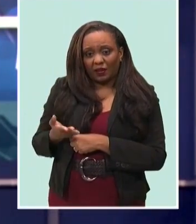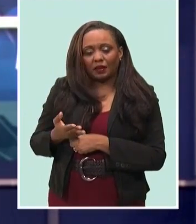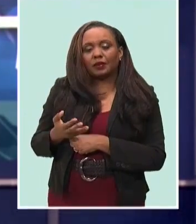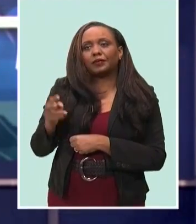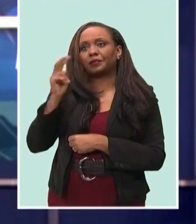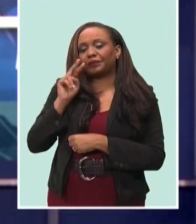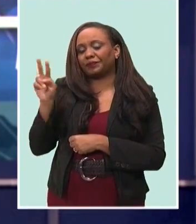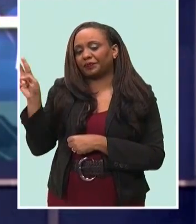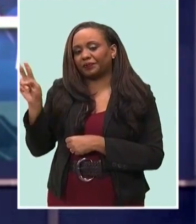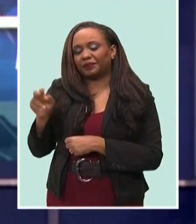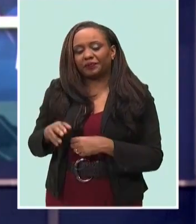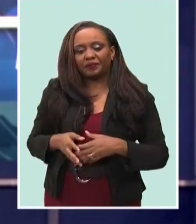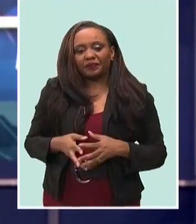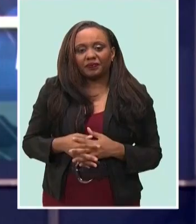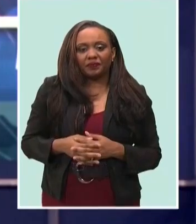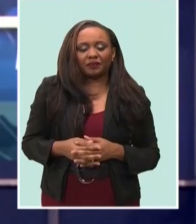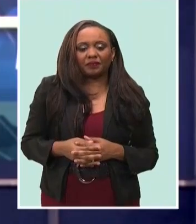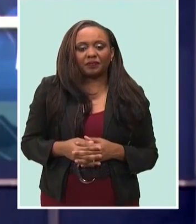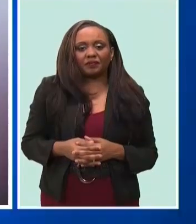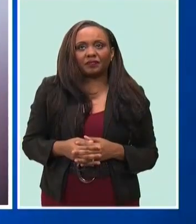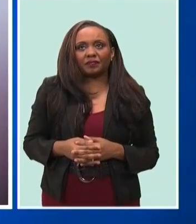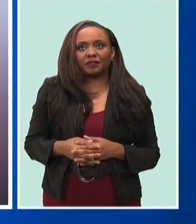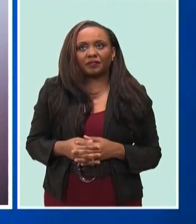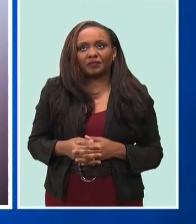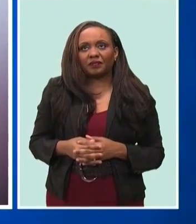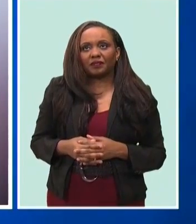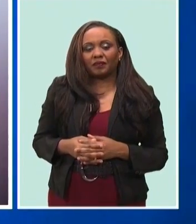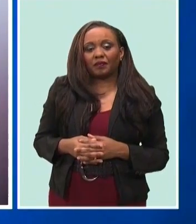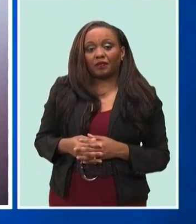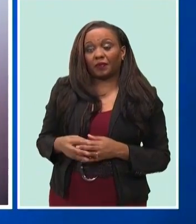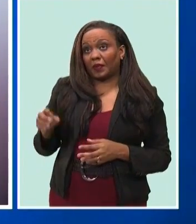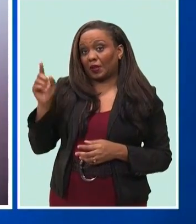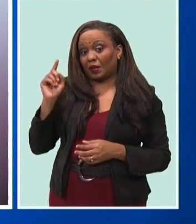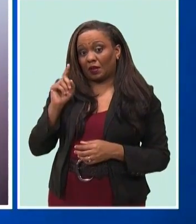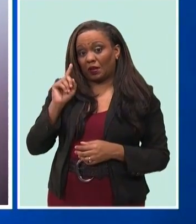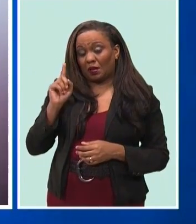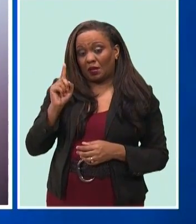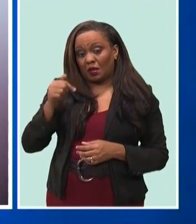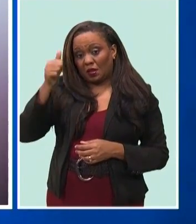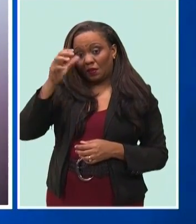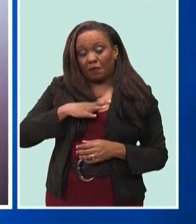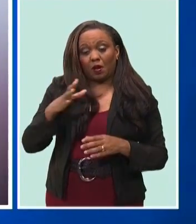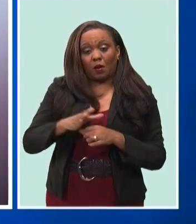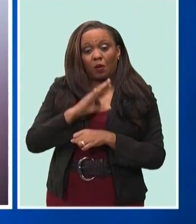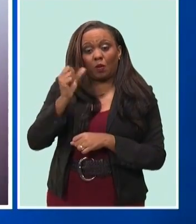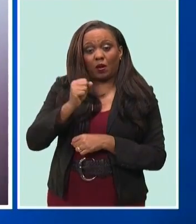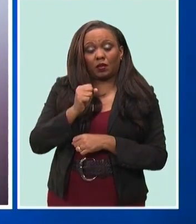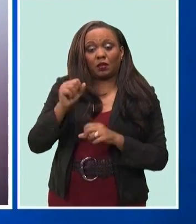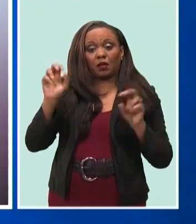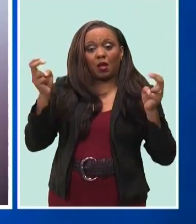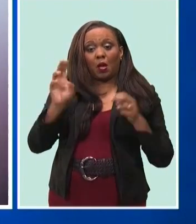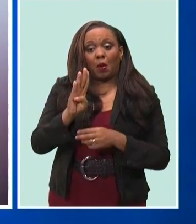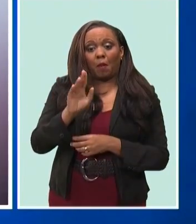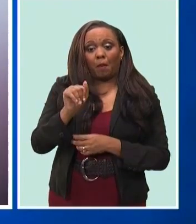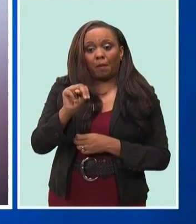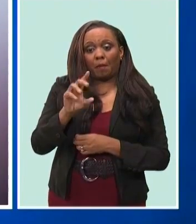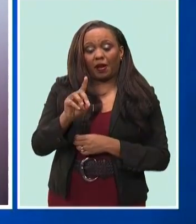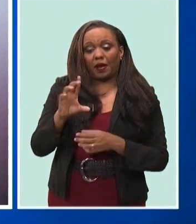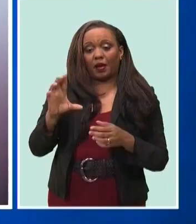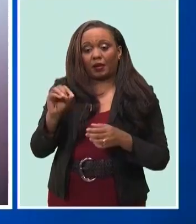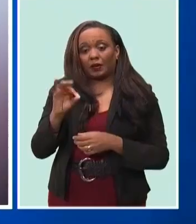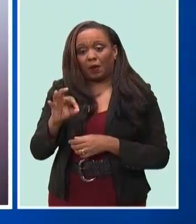what the stakeholders are saying. Ronnie and Caro band leader and former Band of the Year winner Ronnie McIntosh said he had no issue